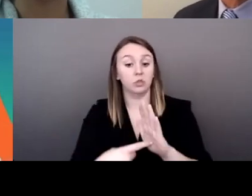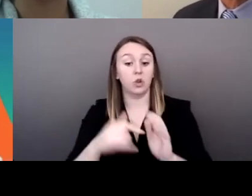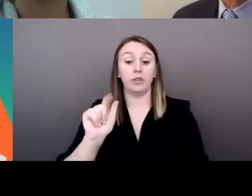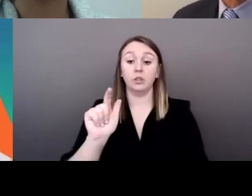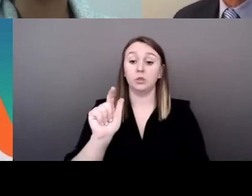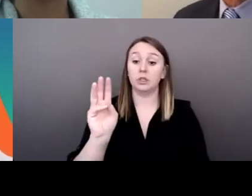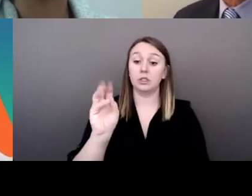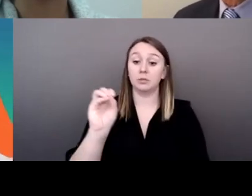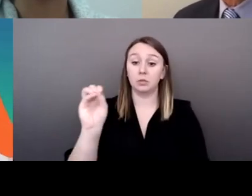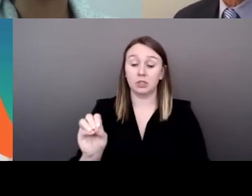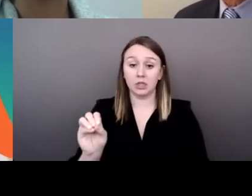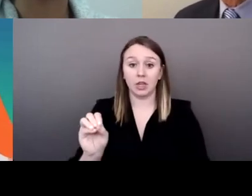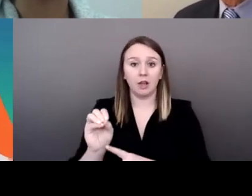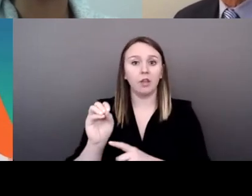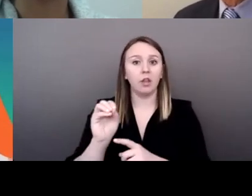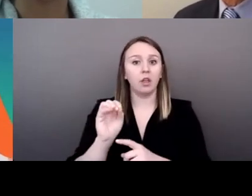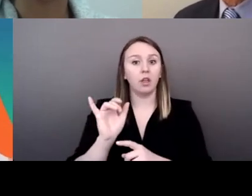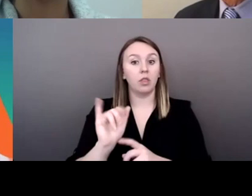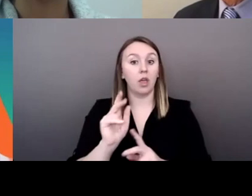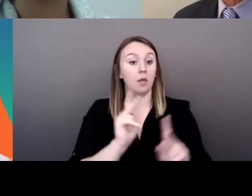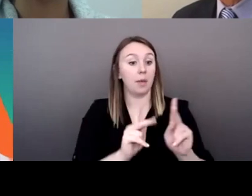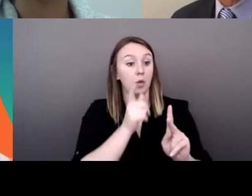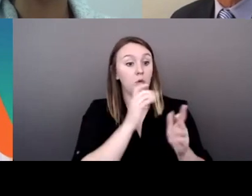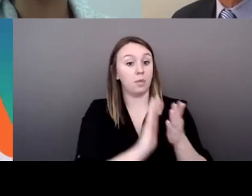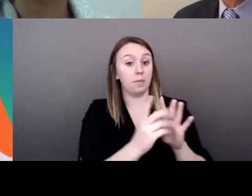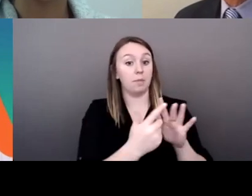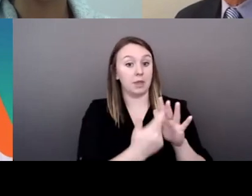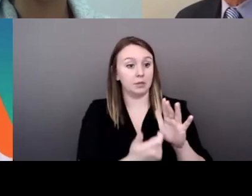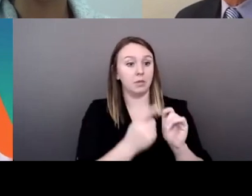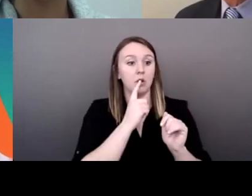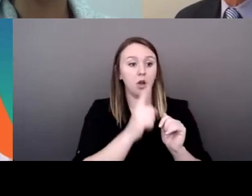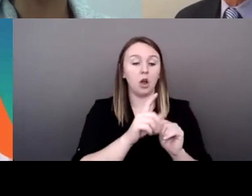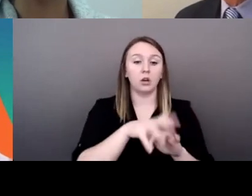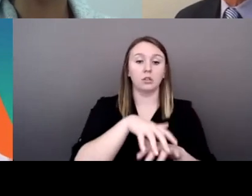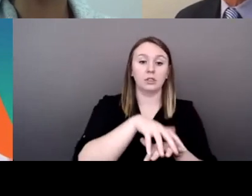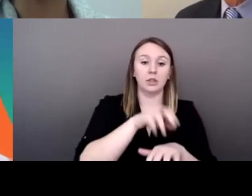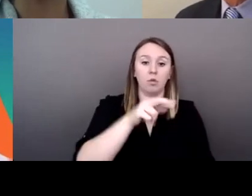the number of people who go missing are Indian or Alaskan Native.